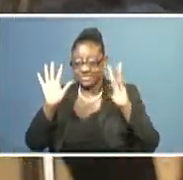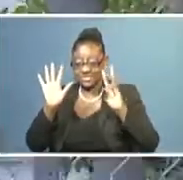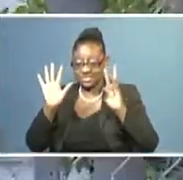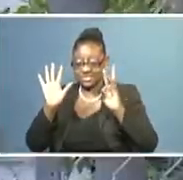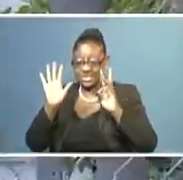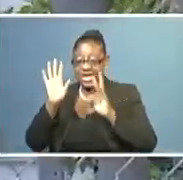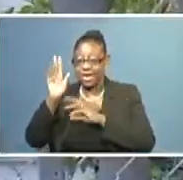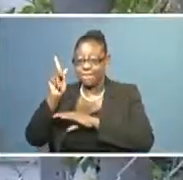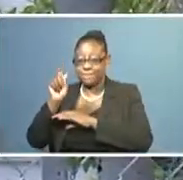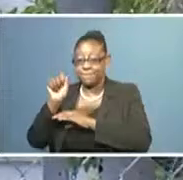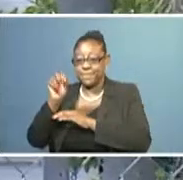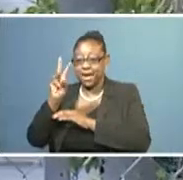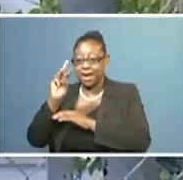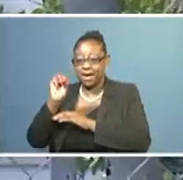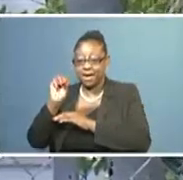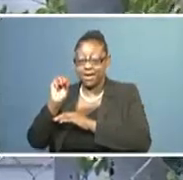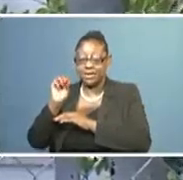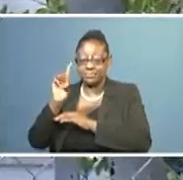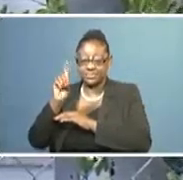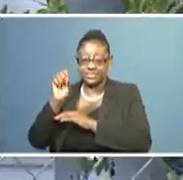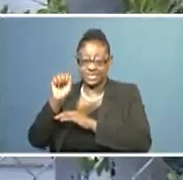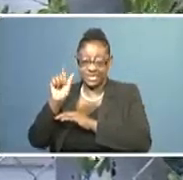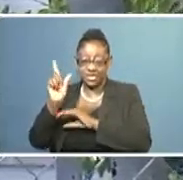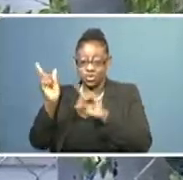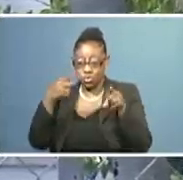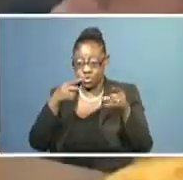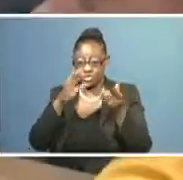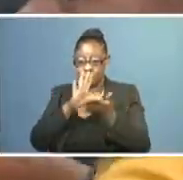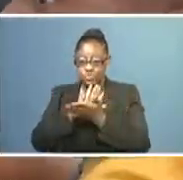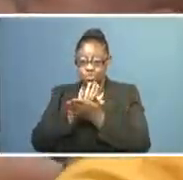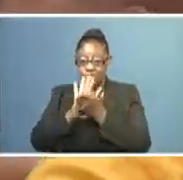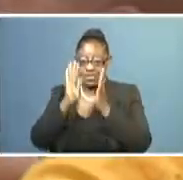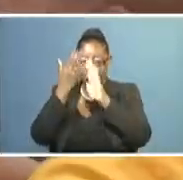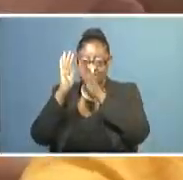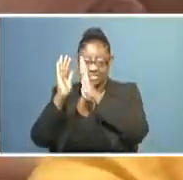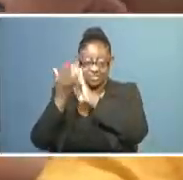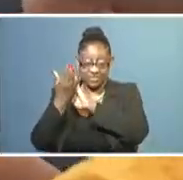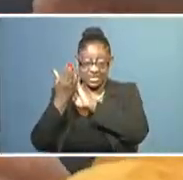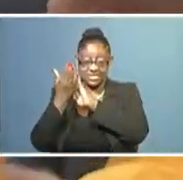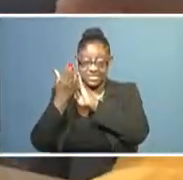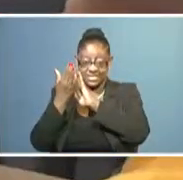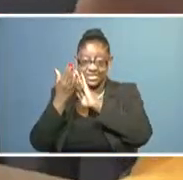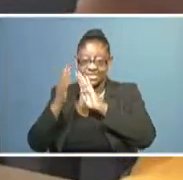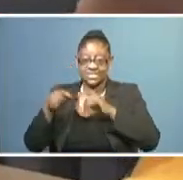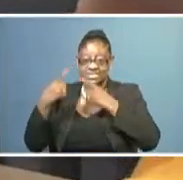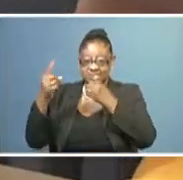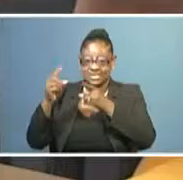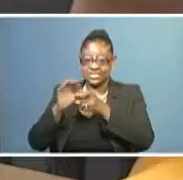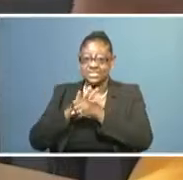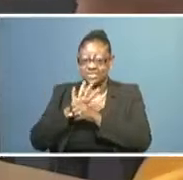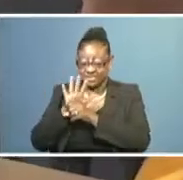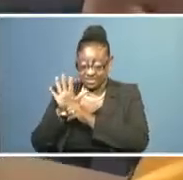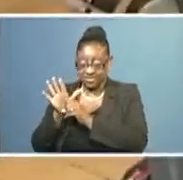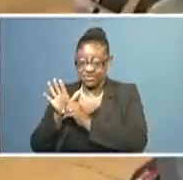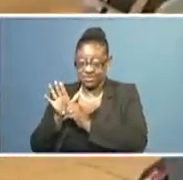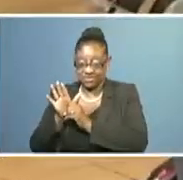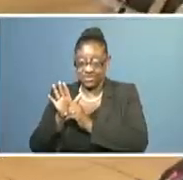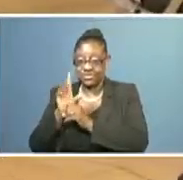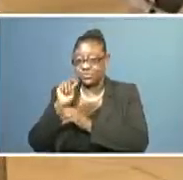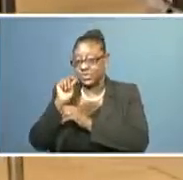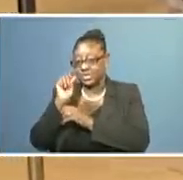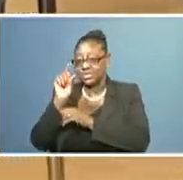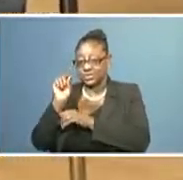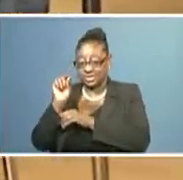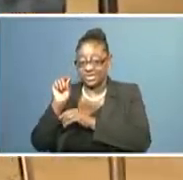at Palmdale Primary School on returning full-time for face-to-face instruction since the COVID-19 pandemic began in